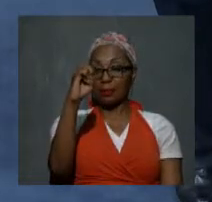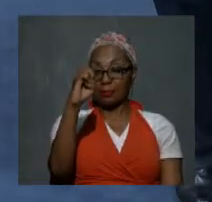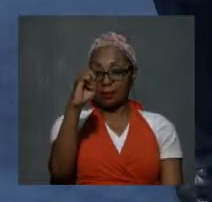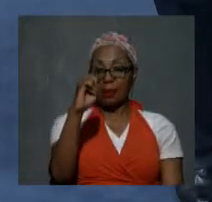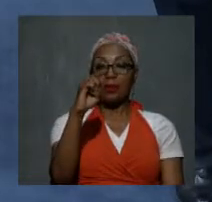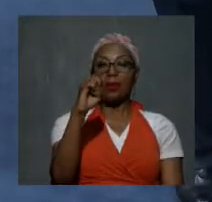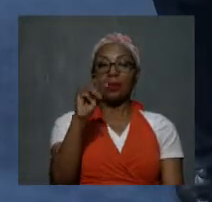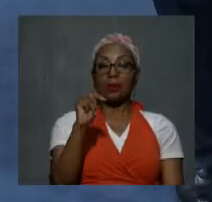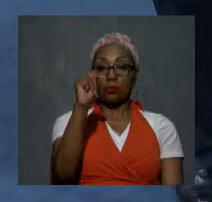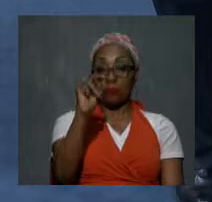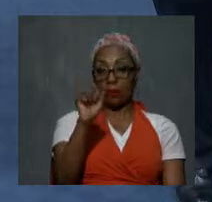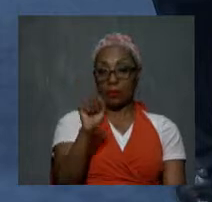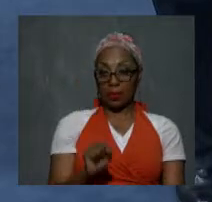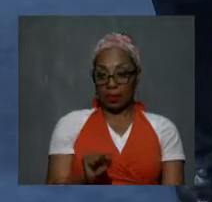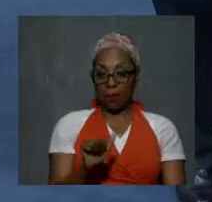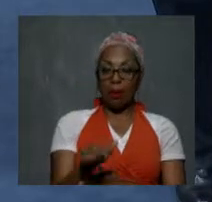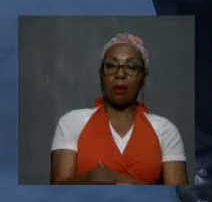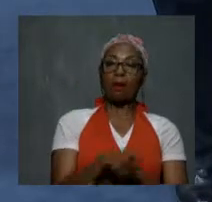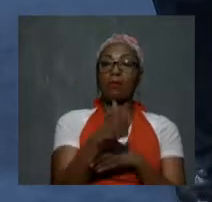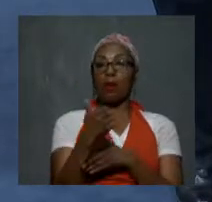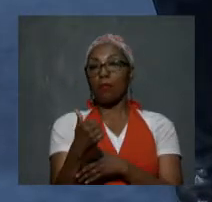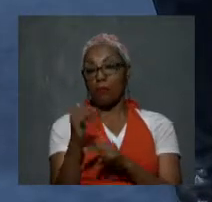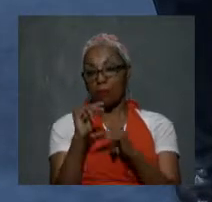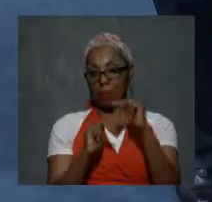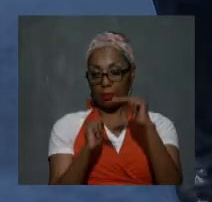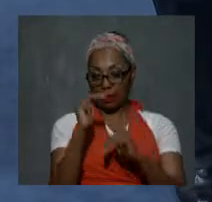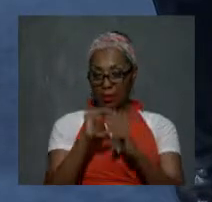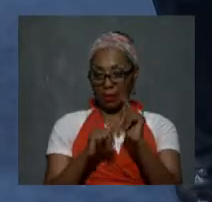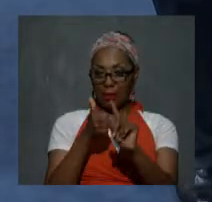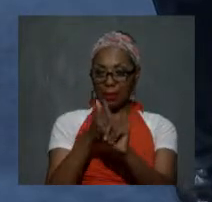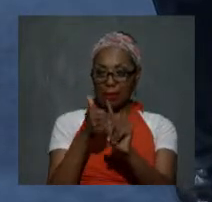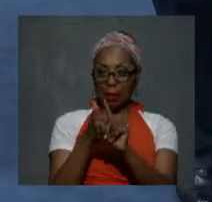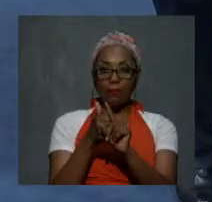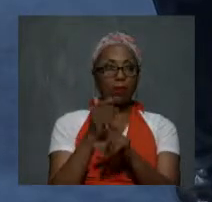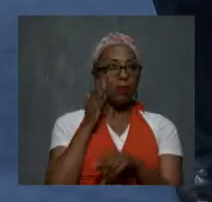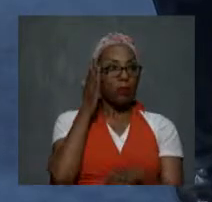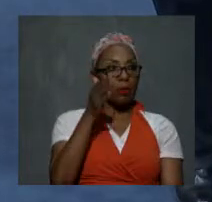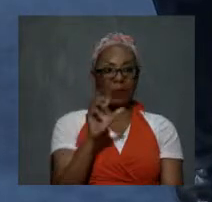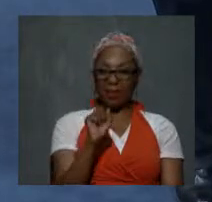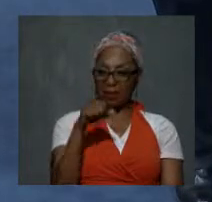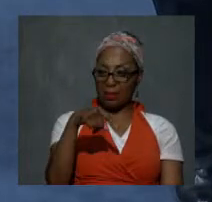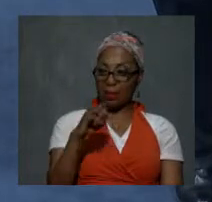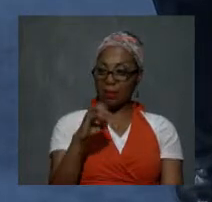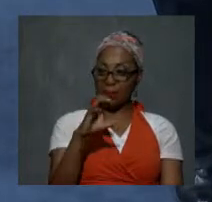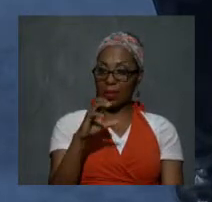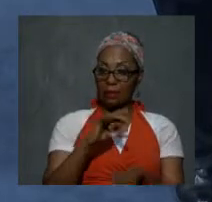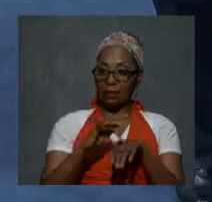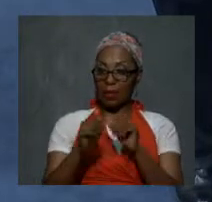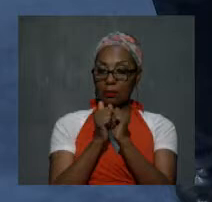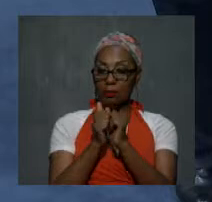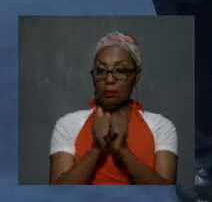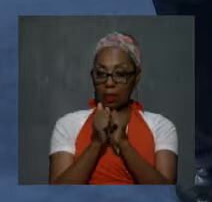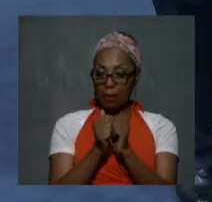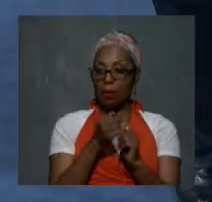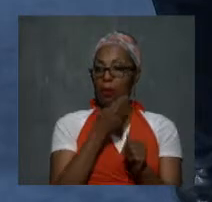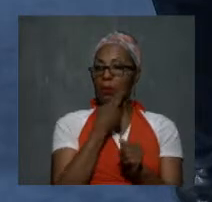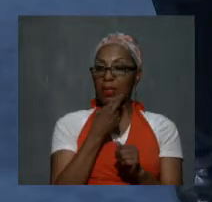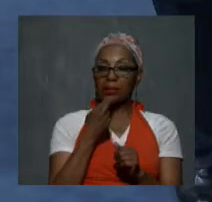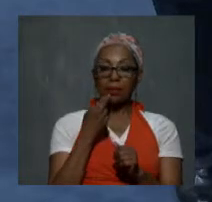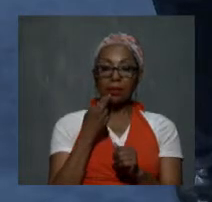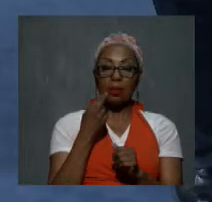that runs north-south is another building it'll be spec space with retail and restaurant